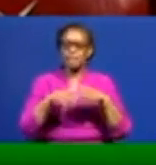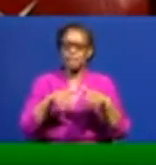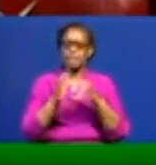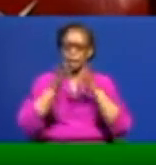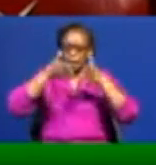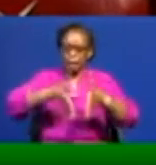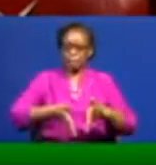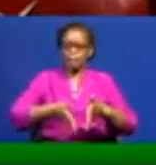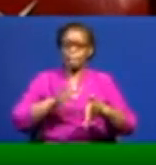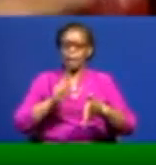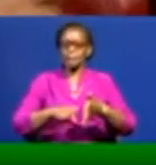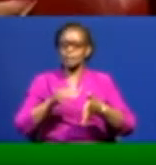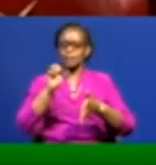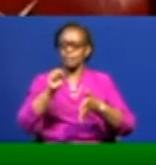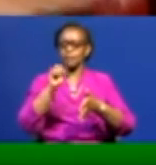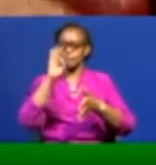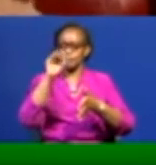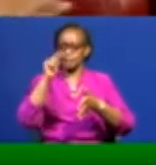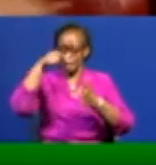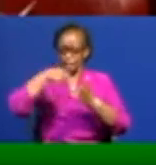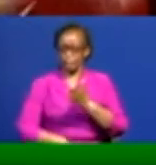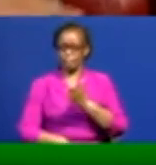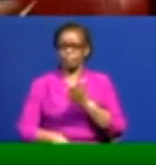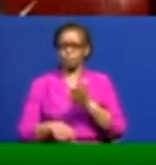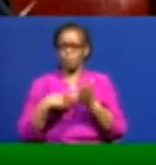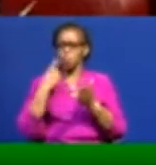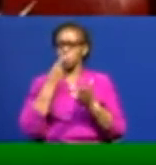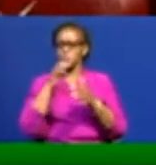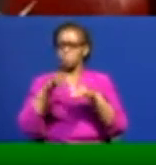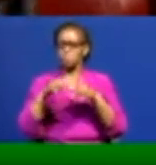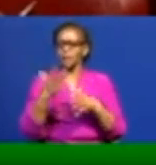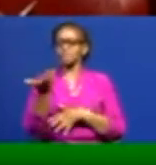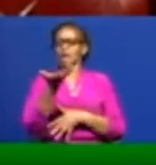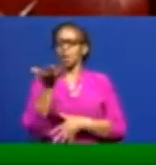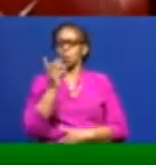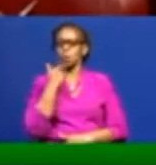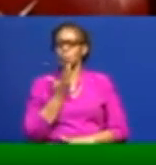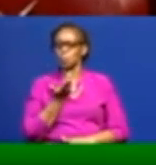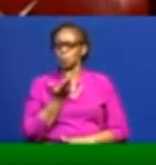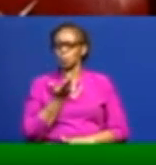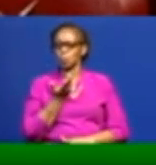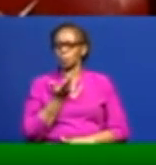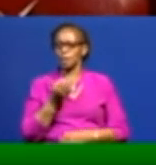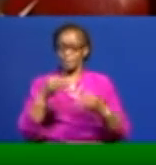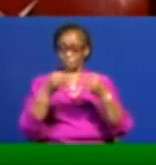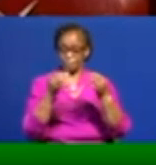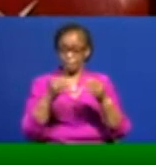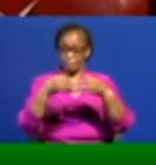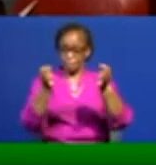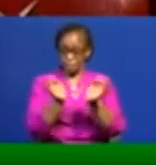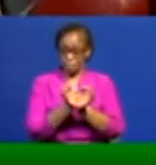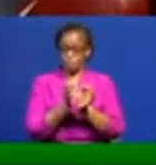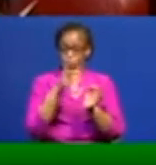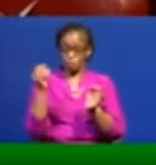have to be shallow. Who makes them shallow? Is it the county government or the national government or the people of Kenya? No. The families who are going to dig, what do you call,